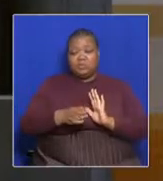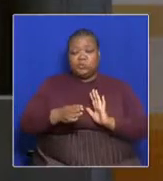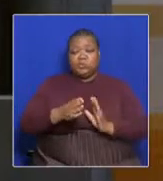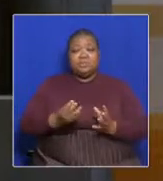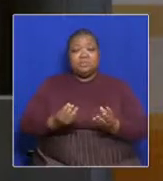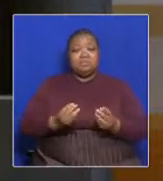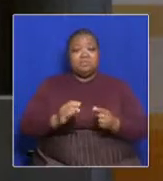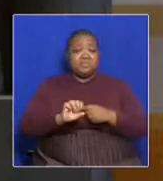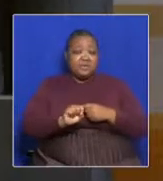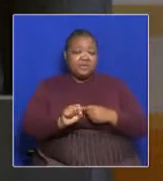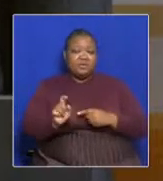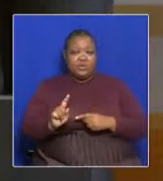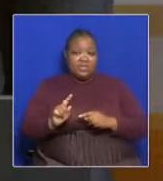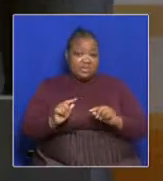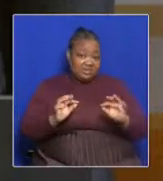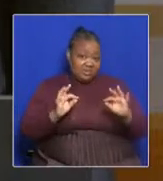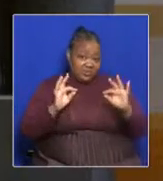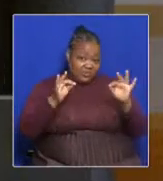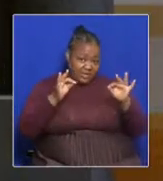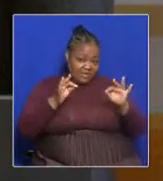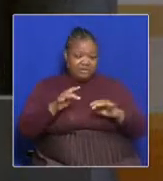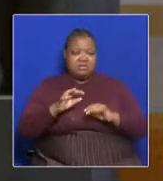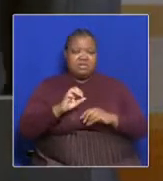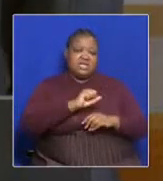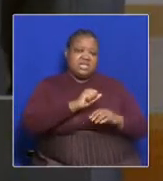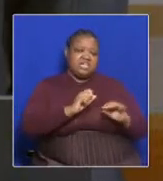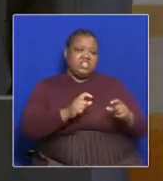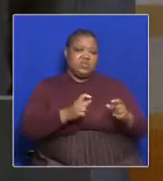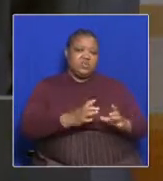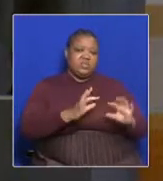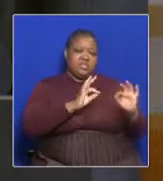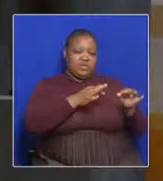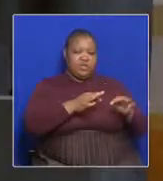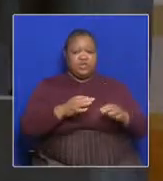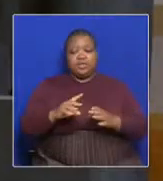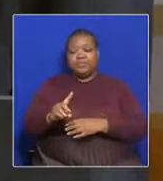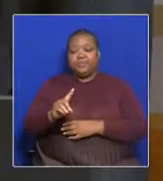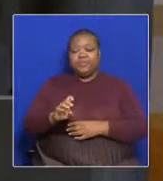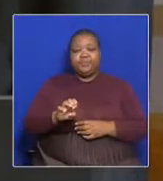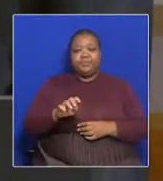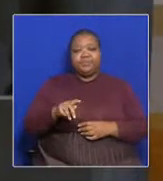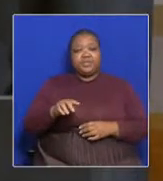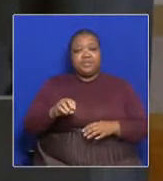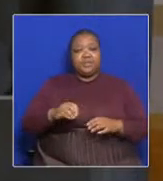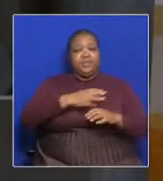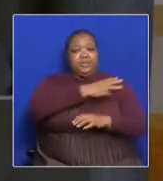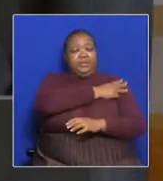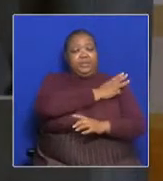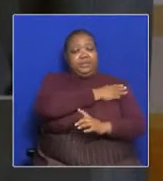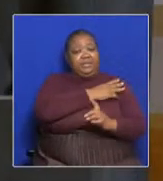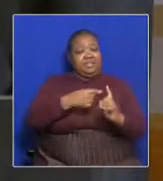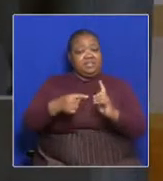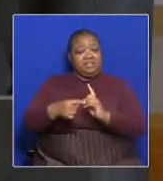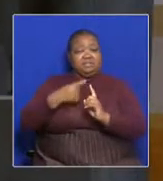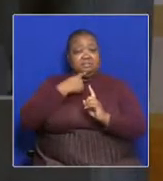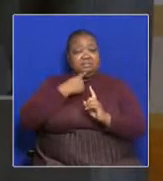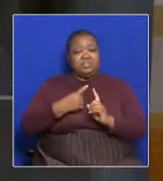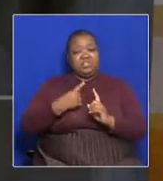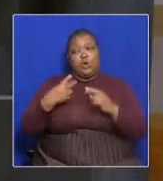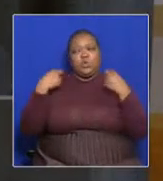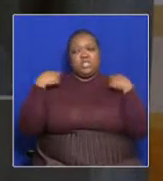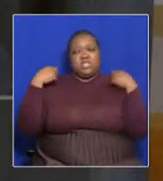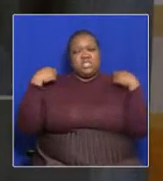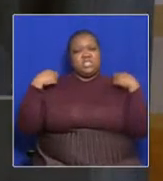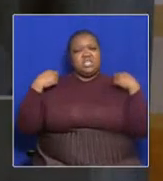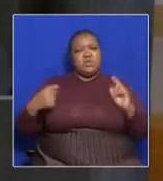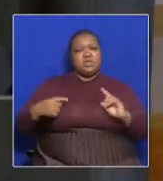correct, Commissioner. Okay. So if the depot manager were to say, or the security guard were to say, in